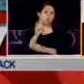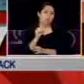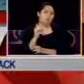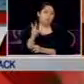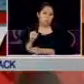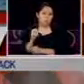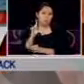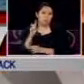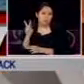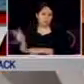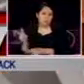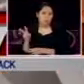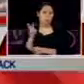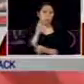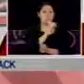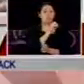089-121-020-122,